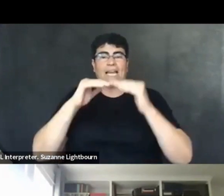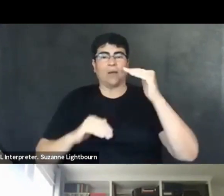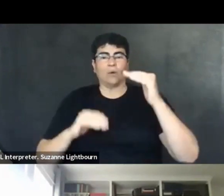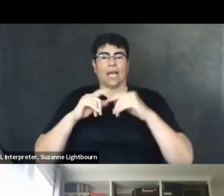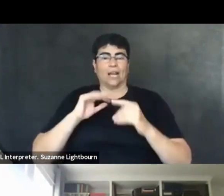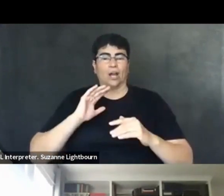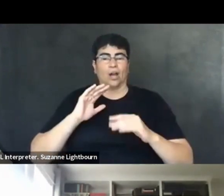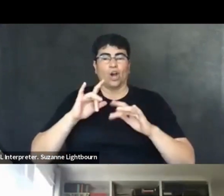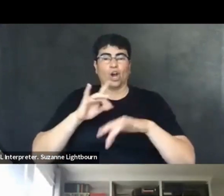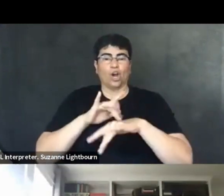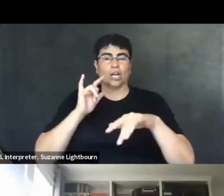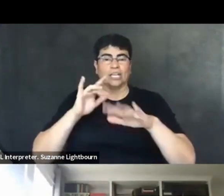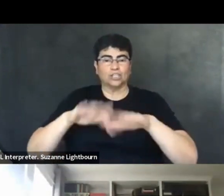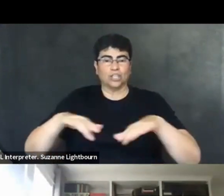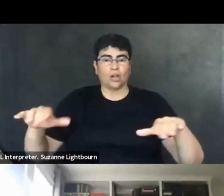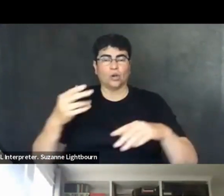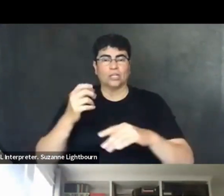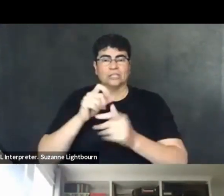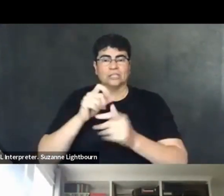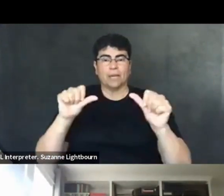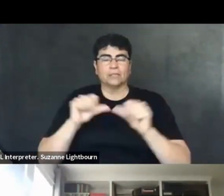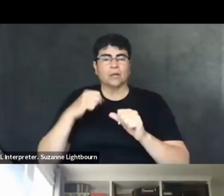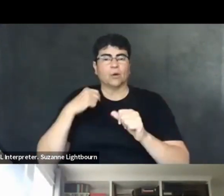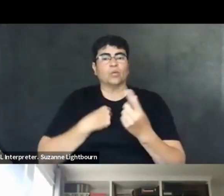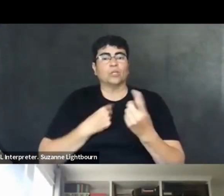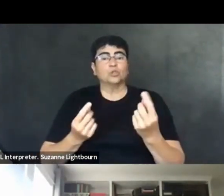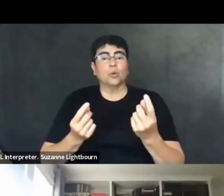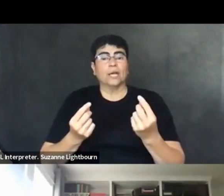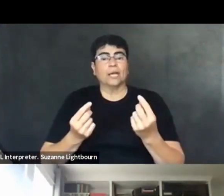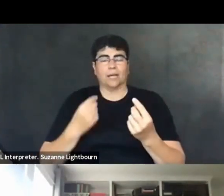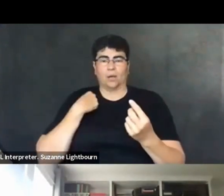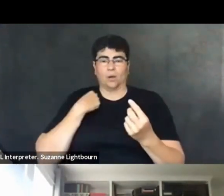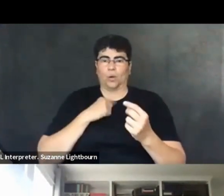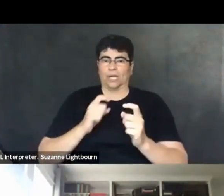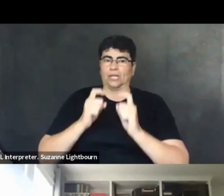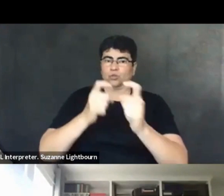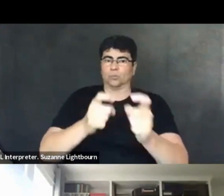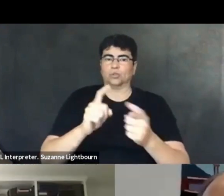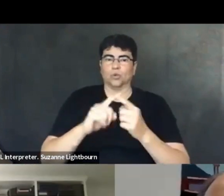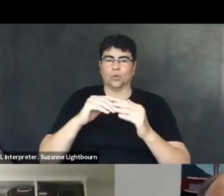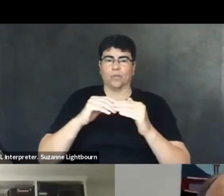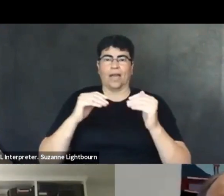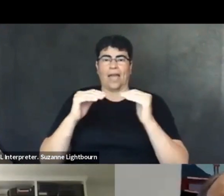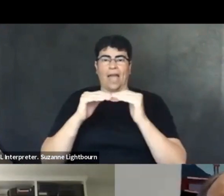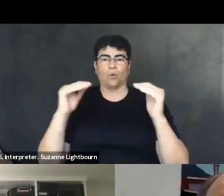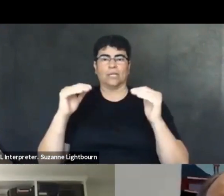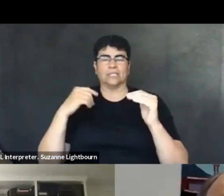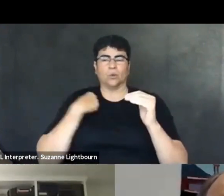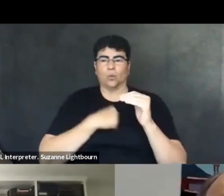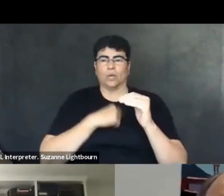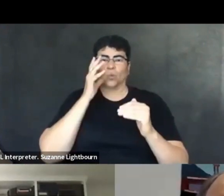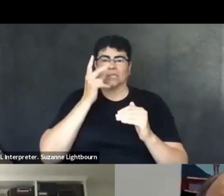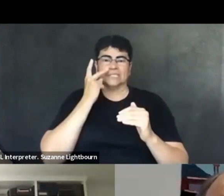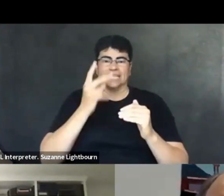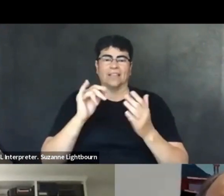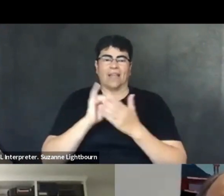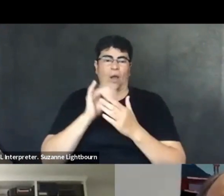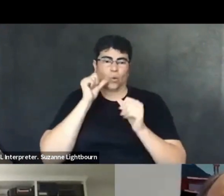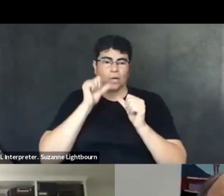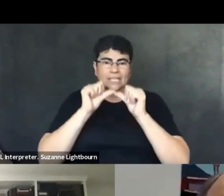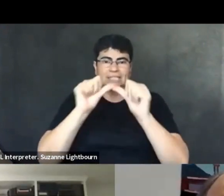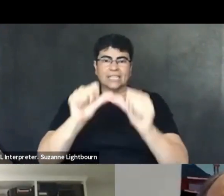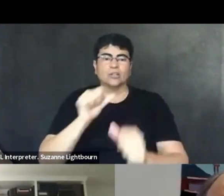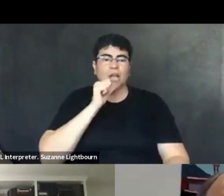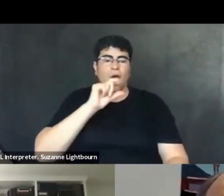spaces, then what we're doing is contributing to the equities that we'll be seeing that will continue not